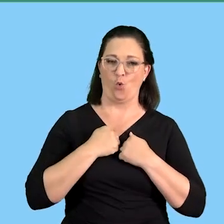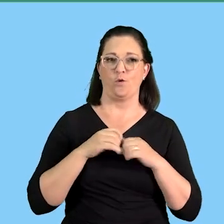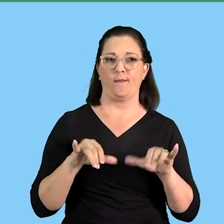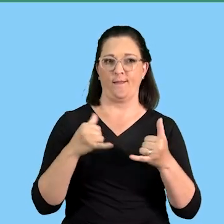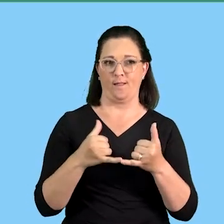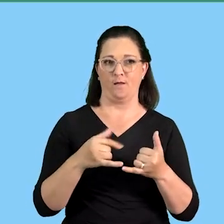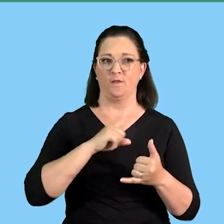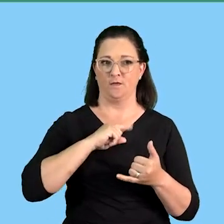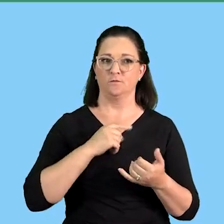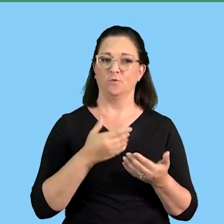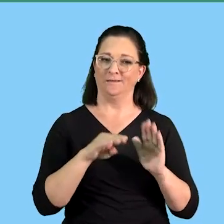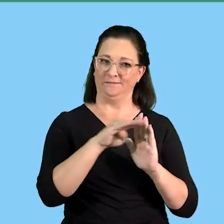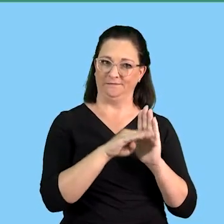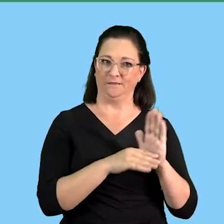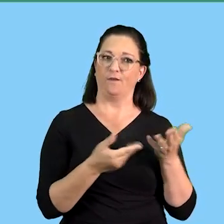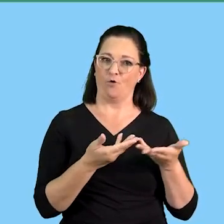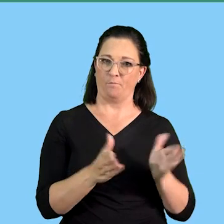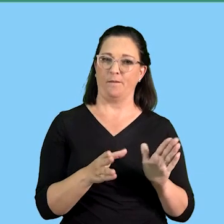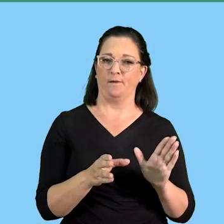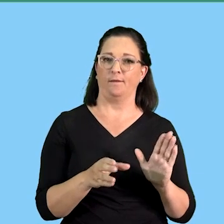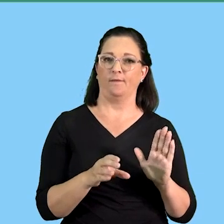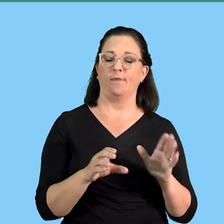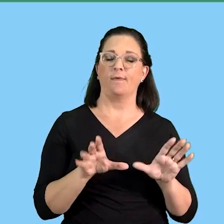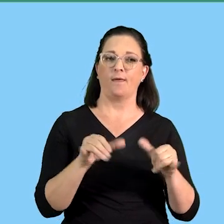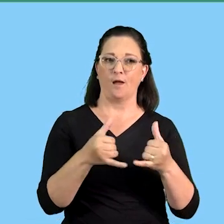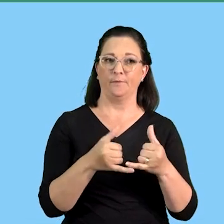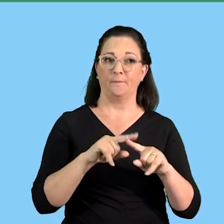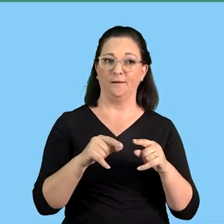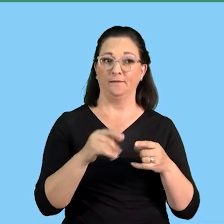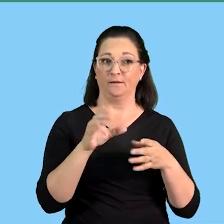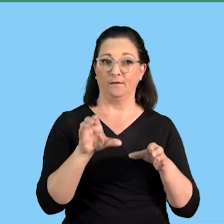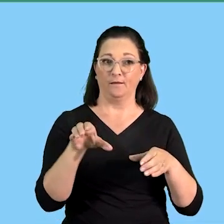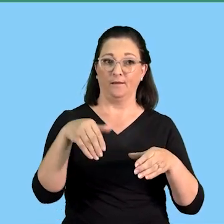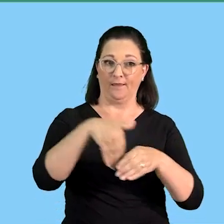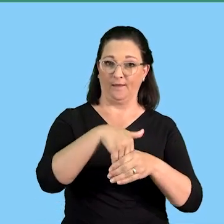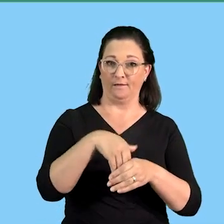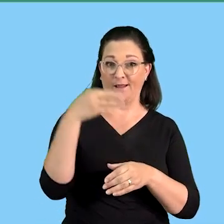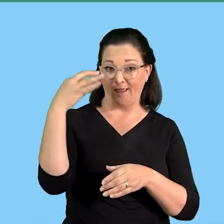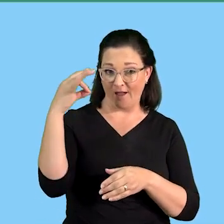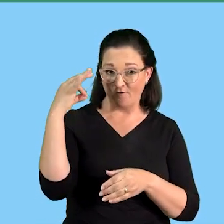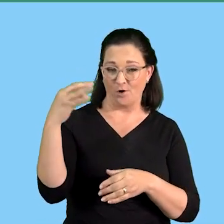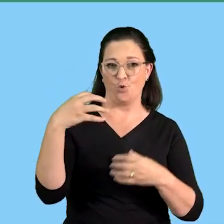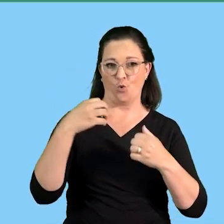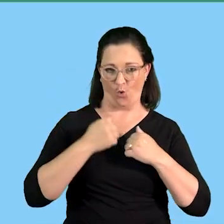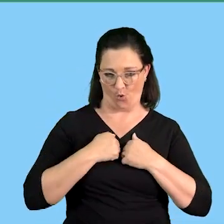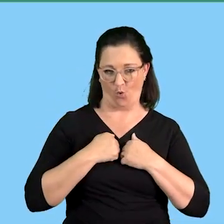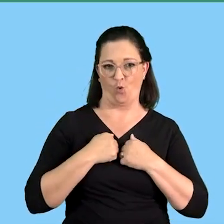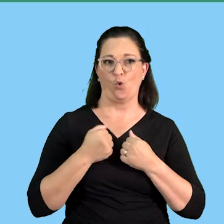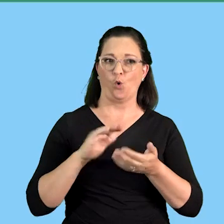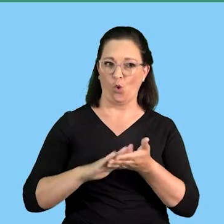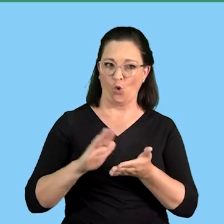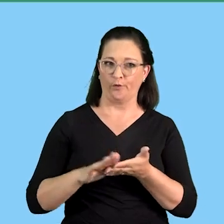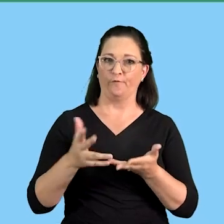a public company again. And then another character is that it is owned by the government and operated